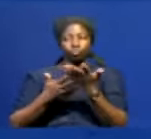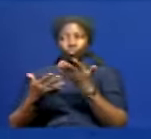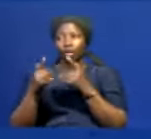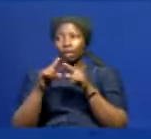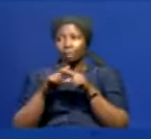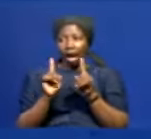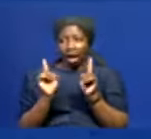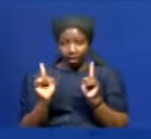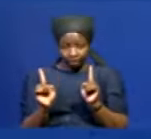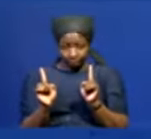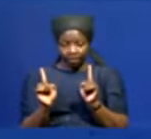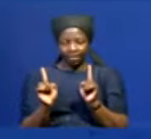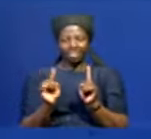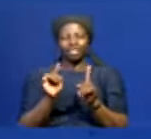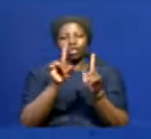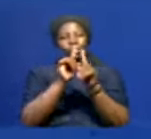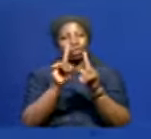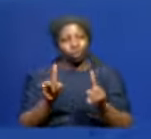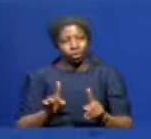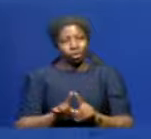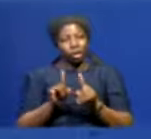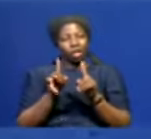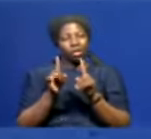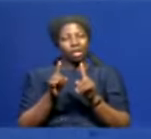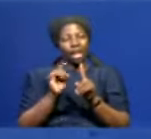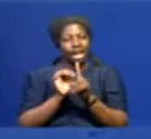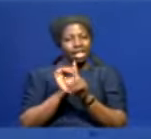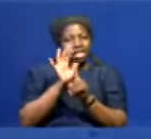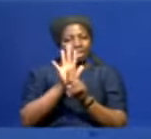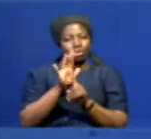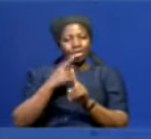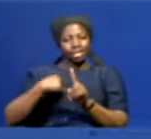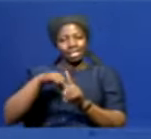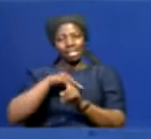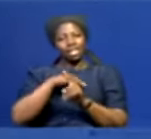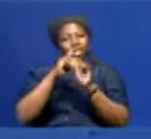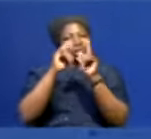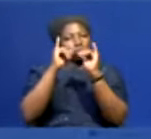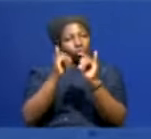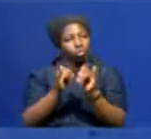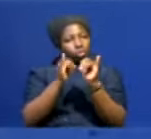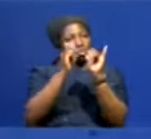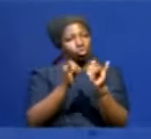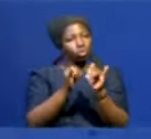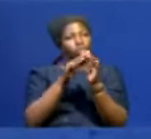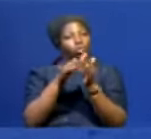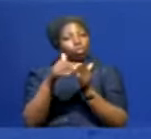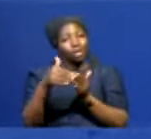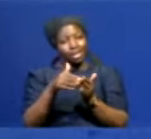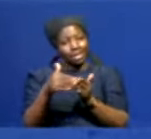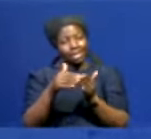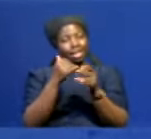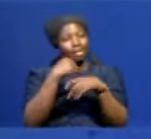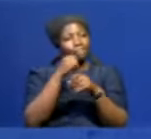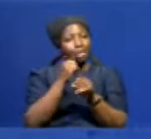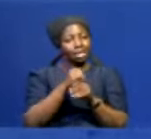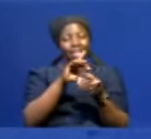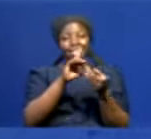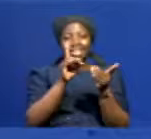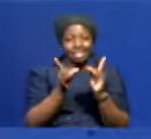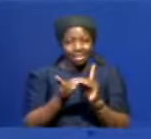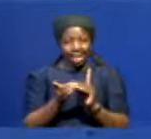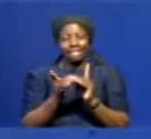However, it is also exposing us to new vulnerabilities. It is making data protection a